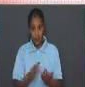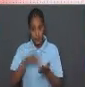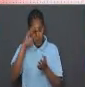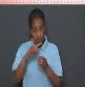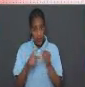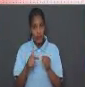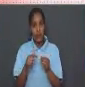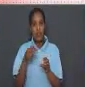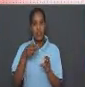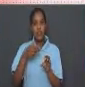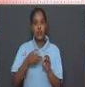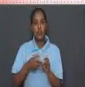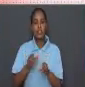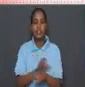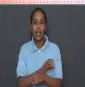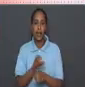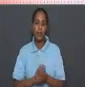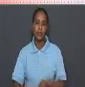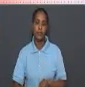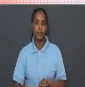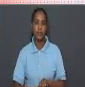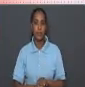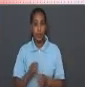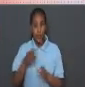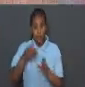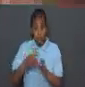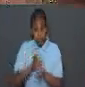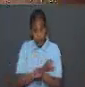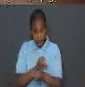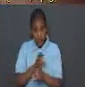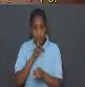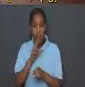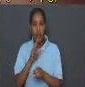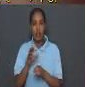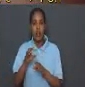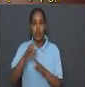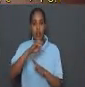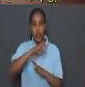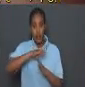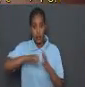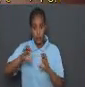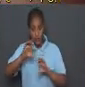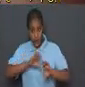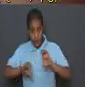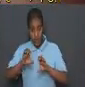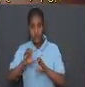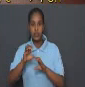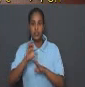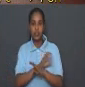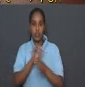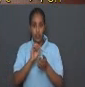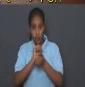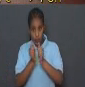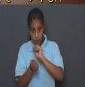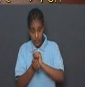Let us now learn about fuel cells. Fuel cells are electrochemical